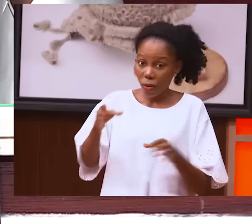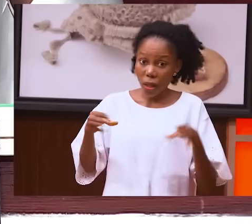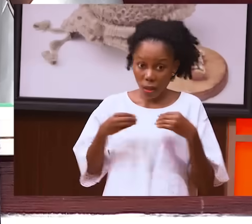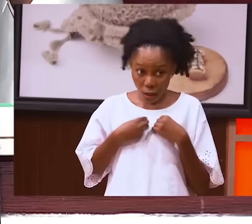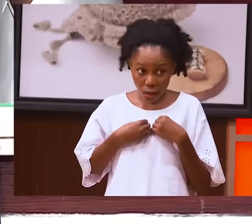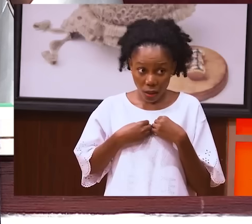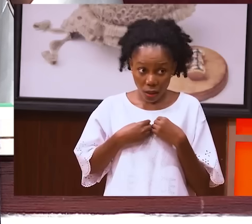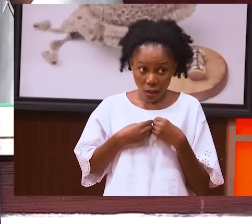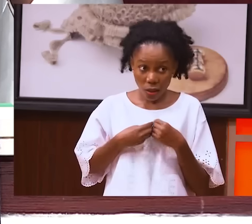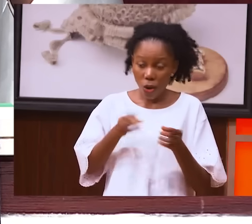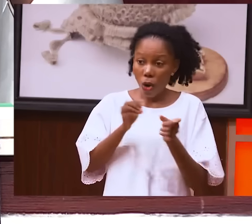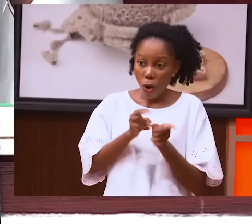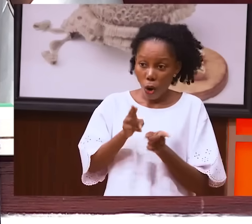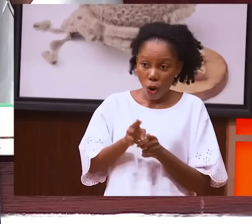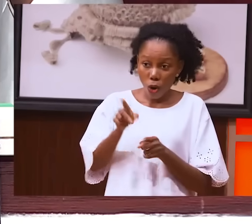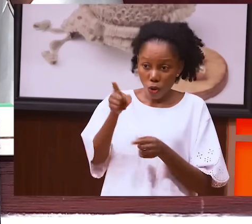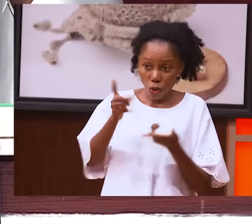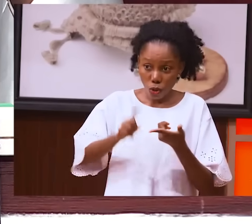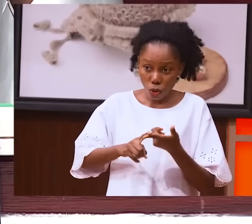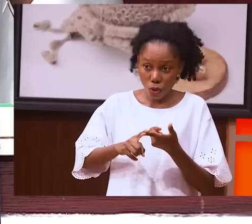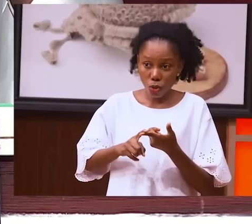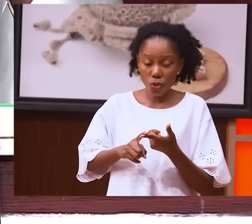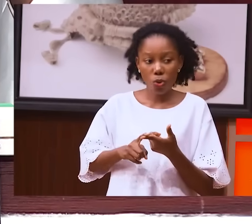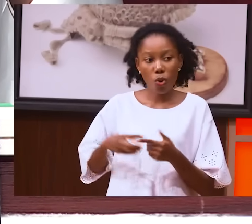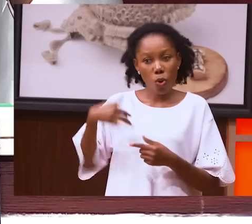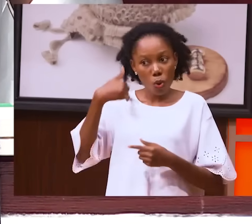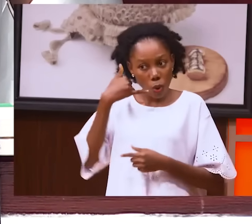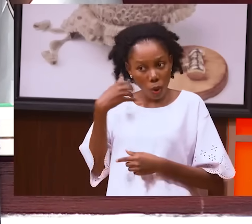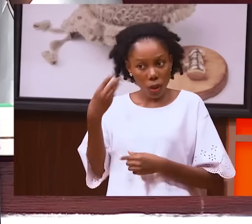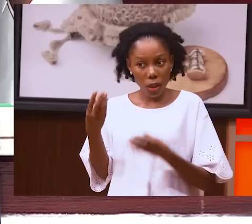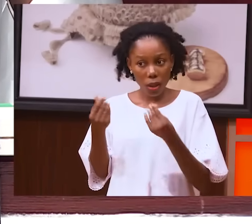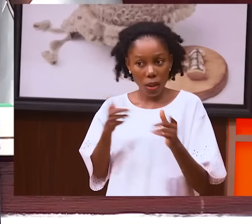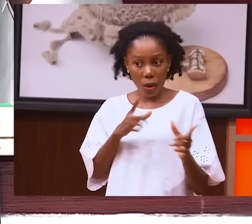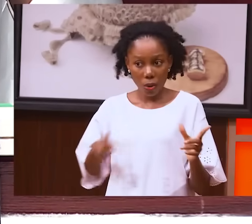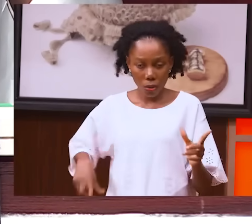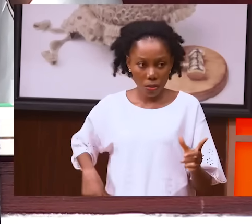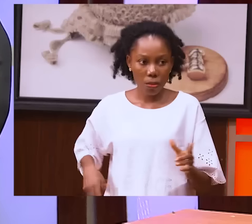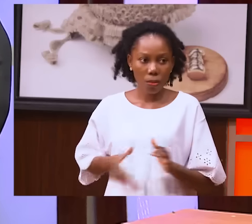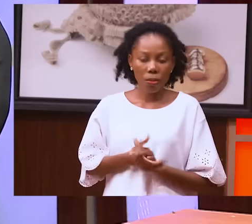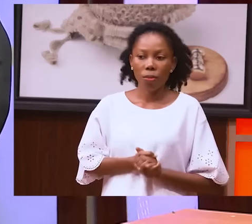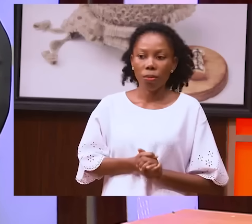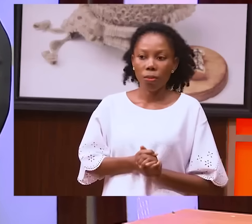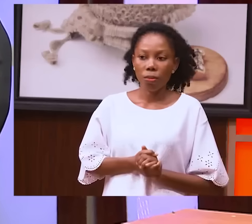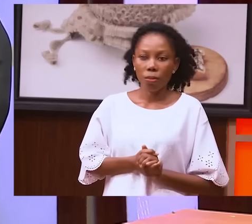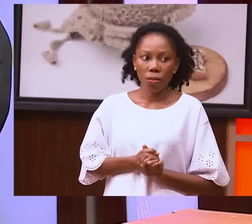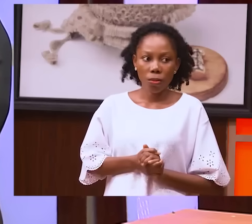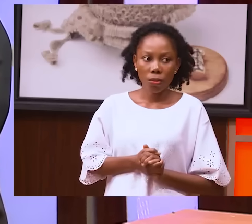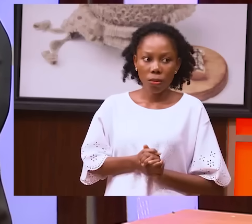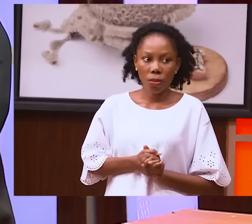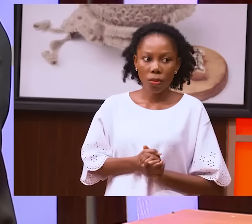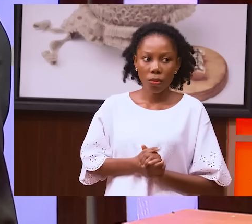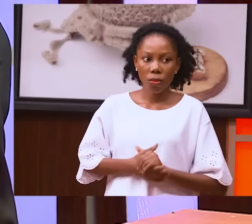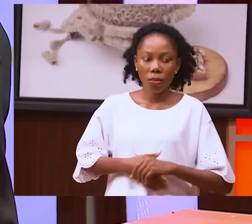or will you want to step out and speak with the landlord to see whether he can concede? Okay. Please go ahead.